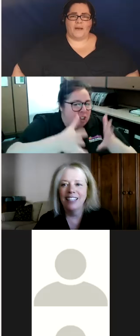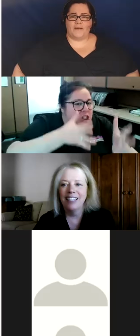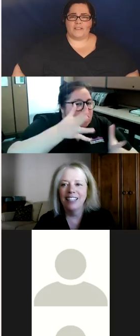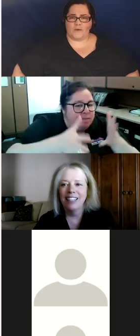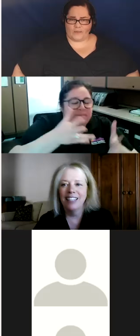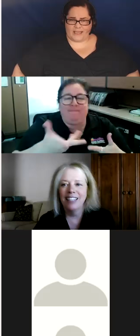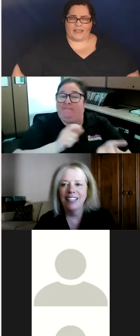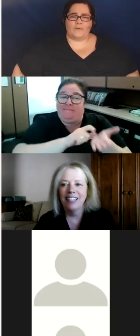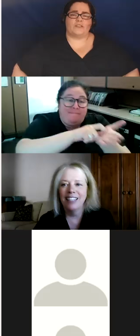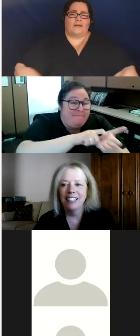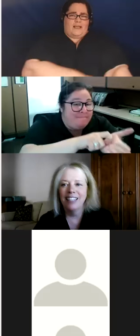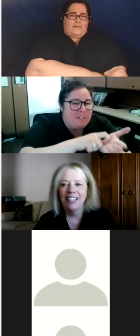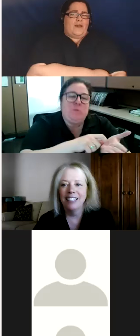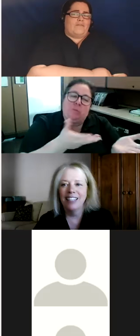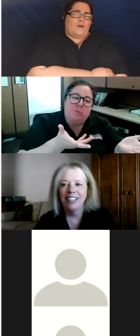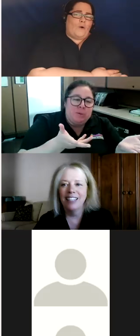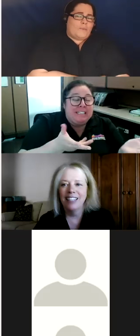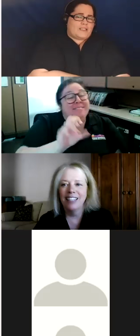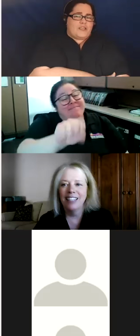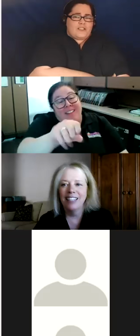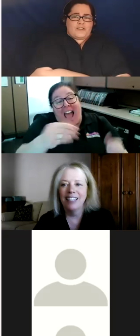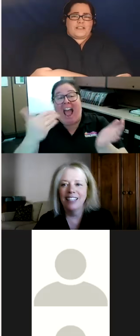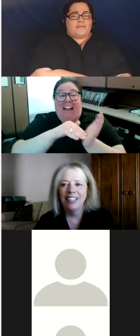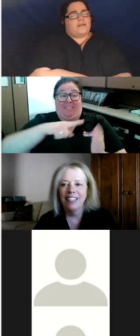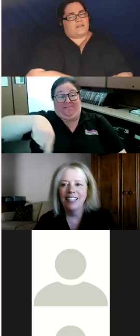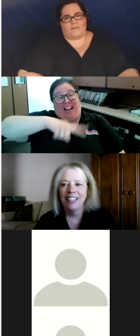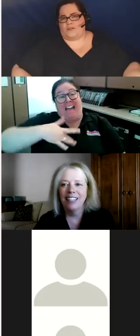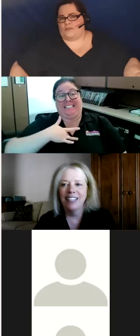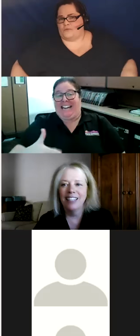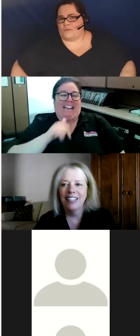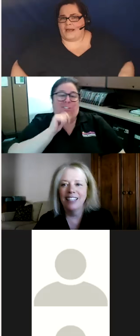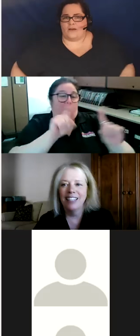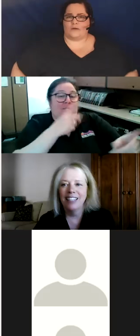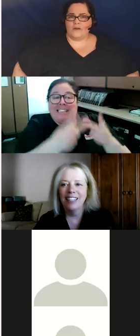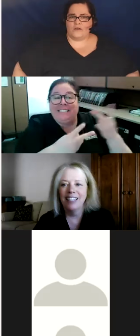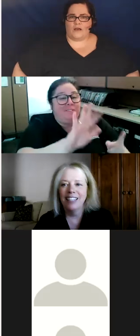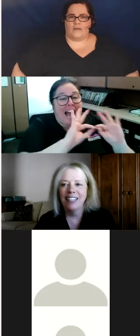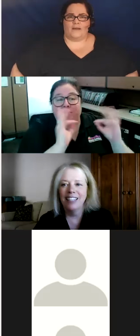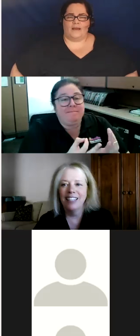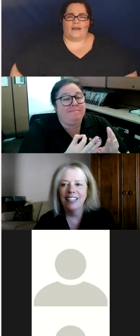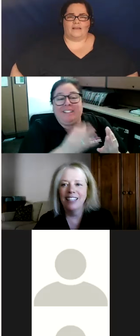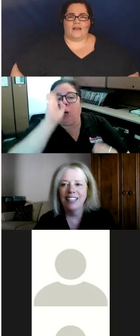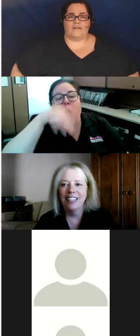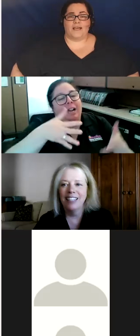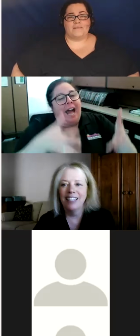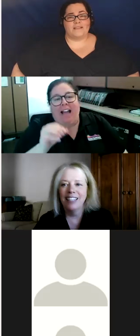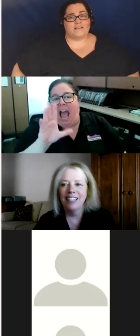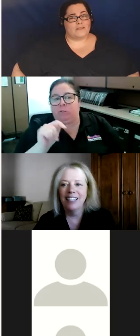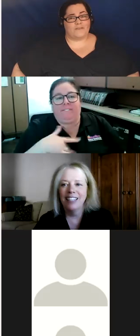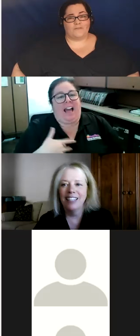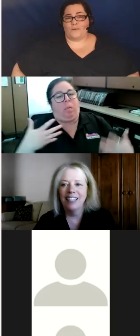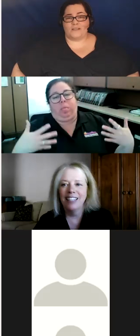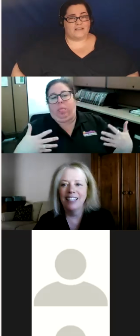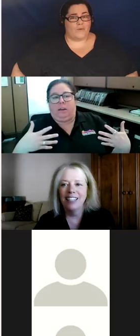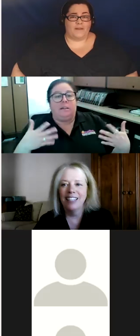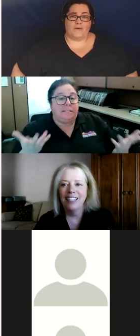If their parents don't know sign language, a lot of times they'll have a home-based gesture system. Sometimes they'll use writing, or and a lot of times those